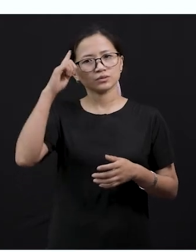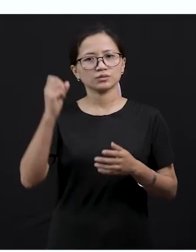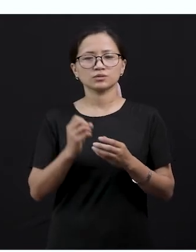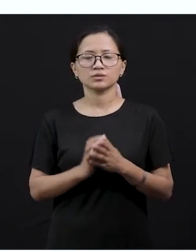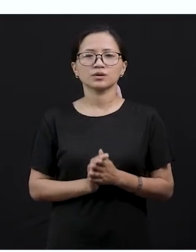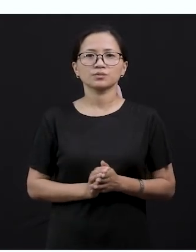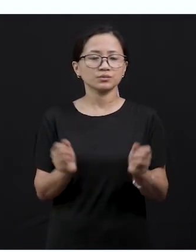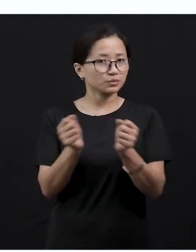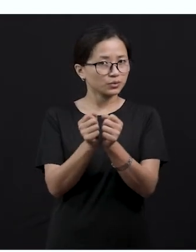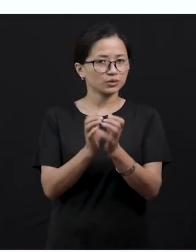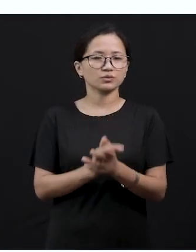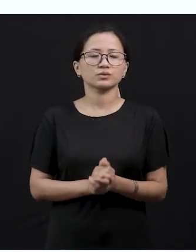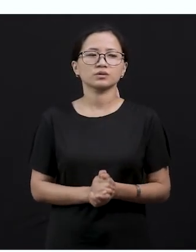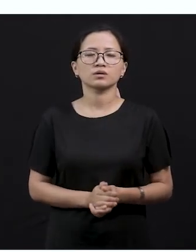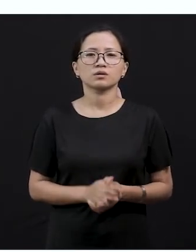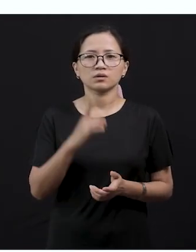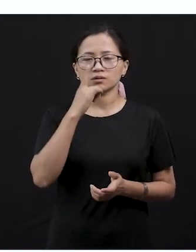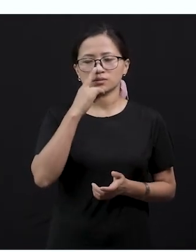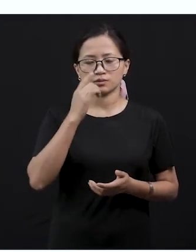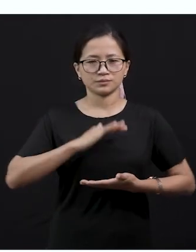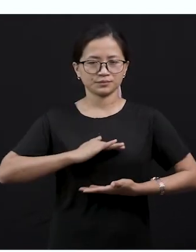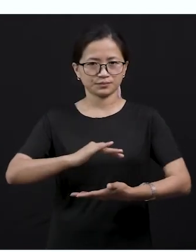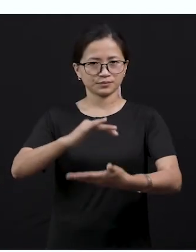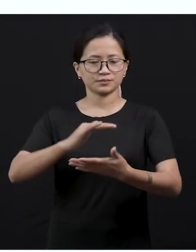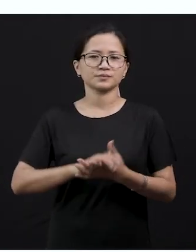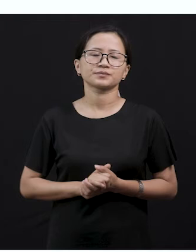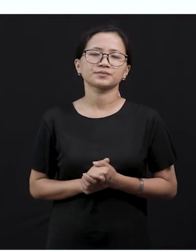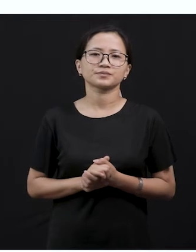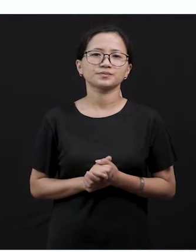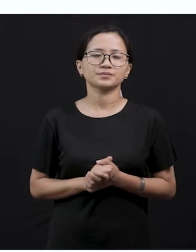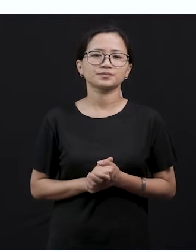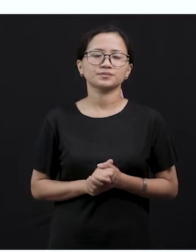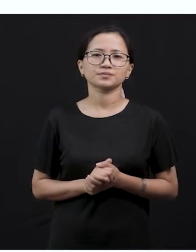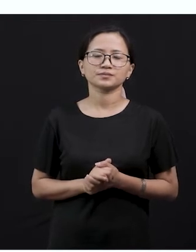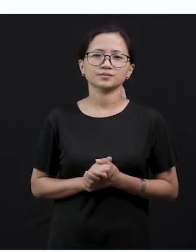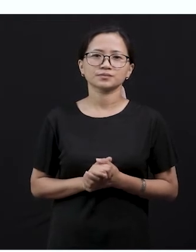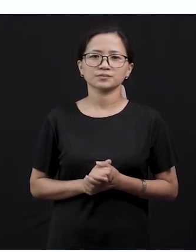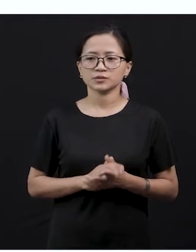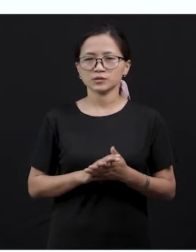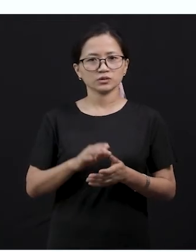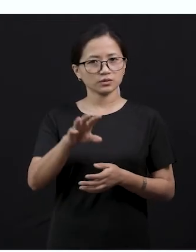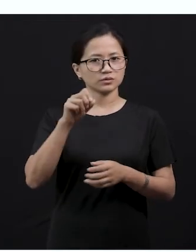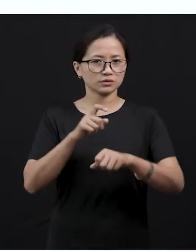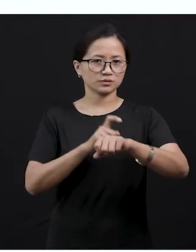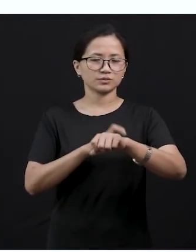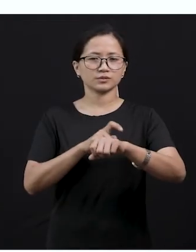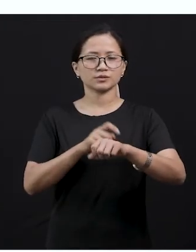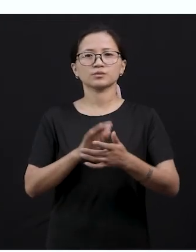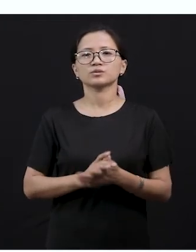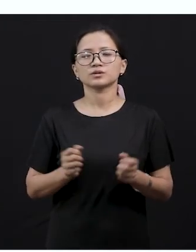her daughters is the happiest hour for Mrs. March, right? She gets to spend time with her